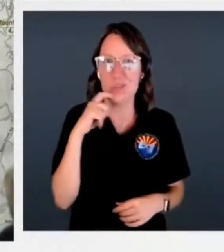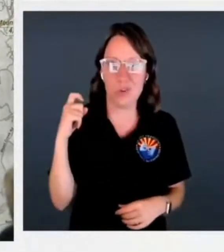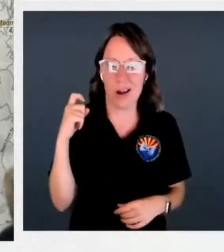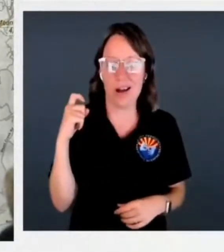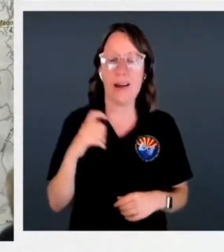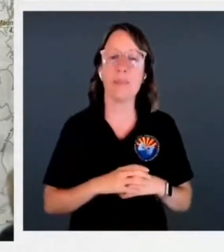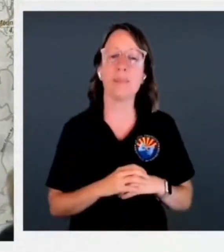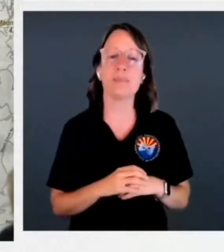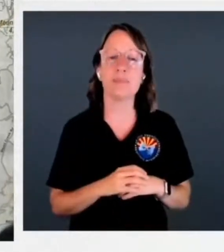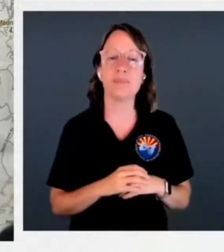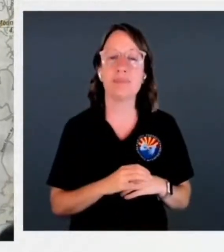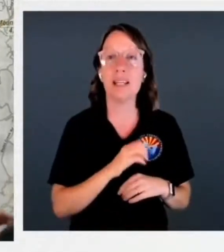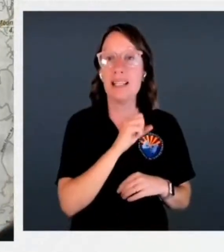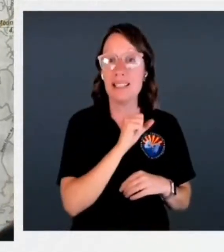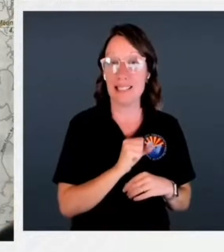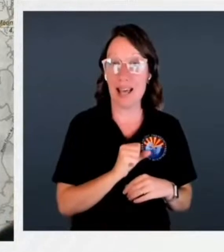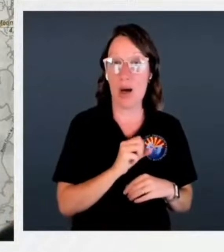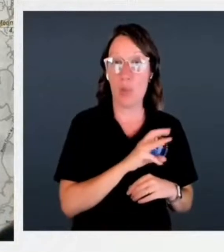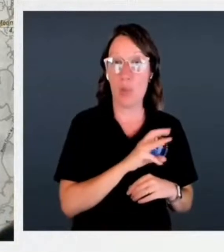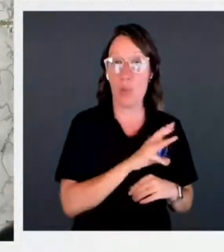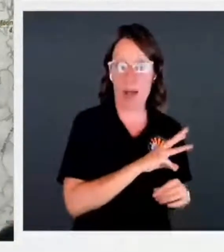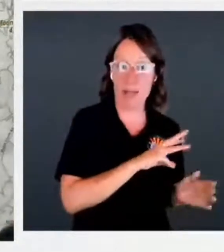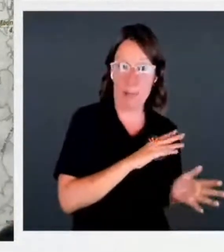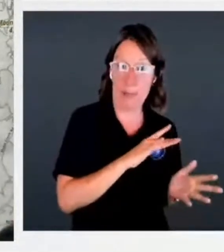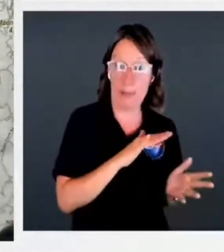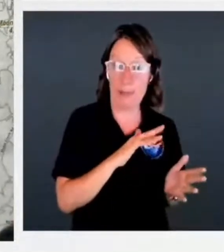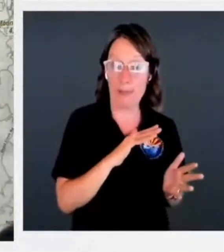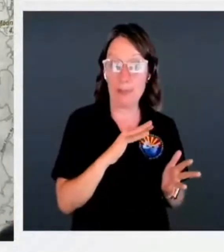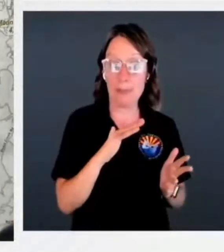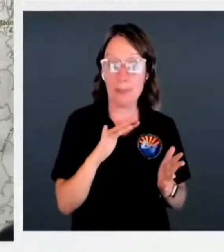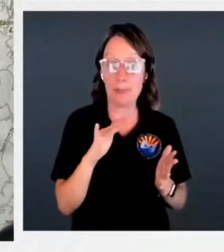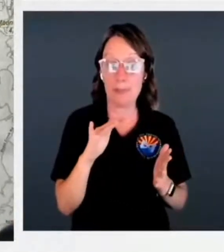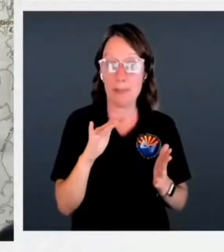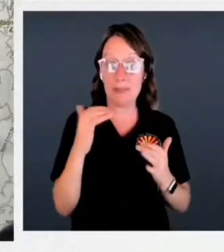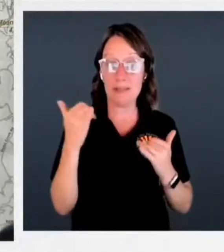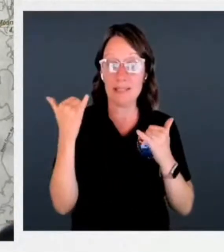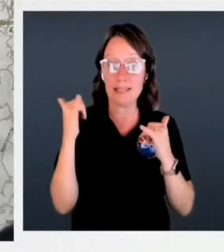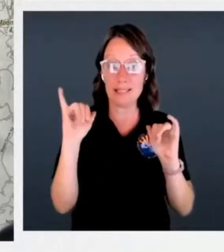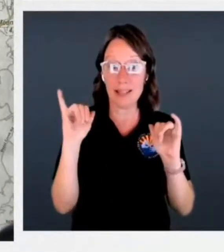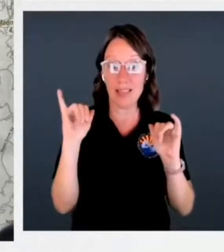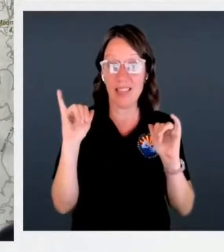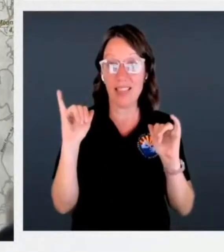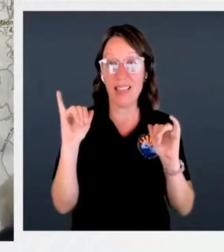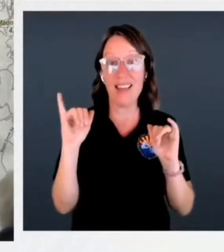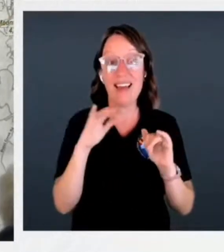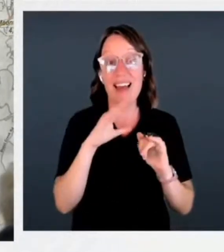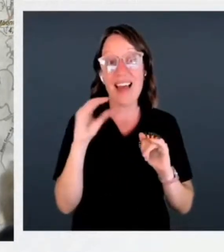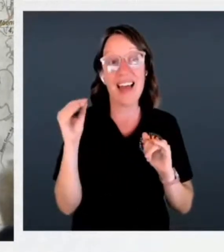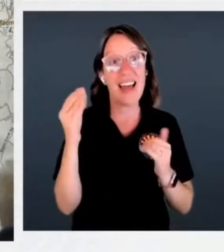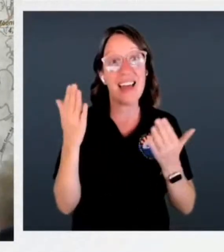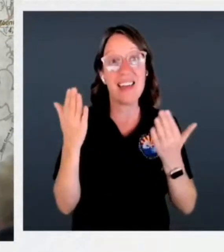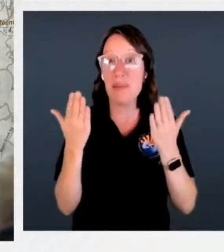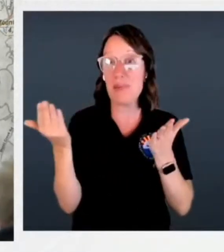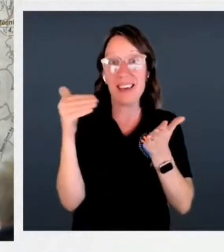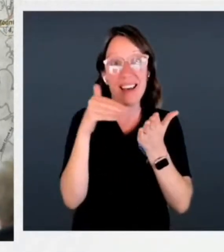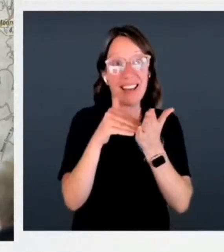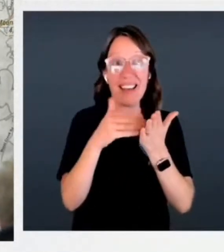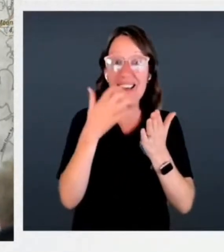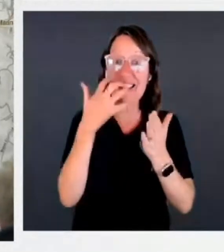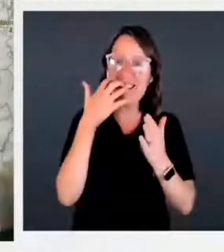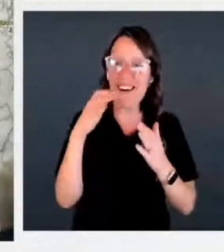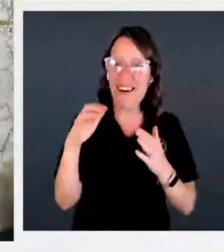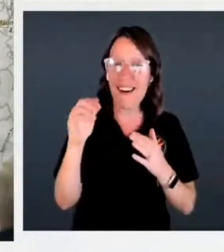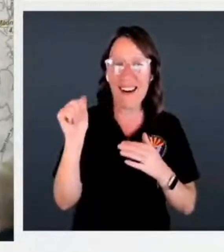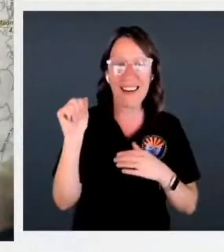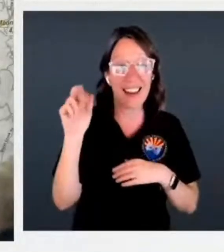winds continuing. And then the end of the week, it looks possible that the ridge would build back again, so we could go back into this heat wave kind of pattern again in the